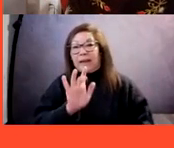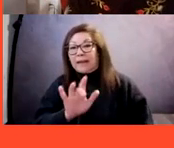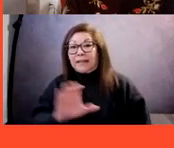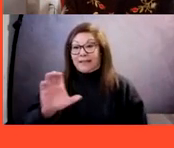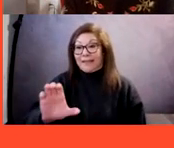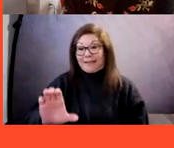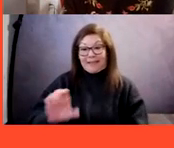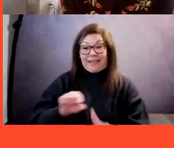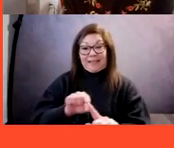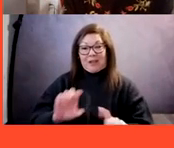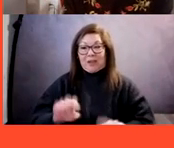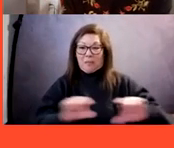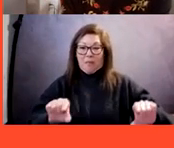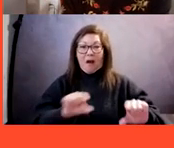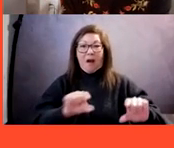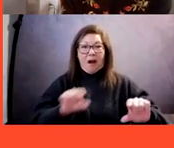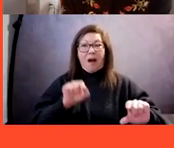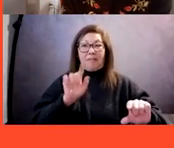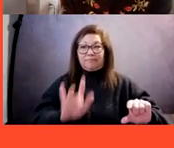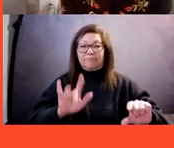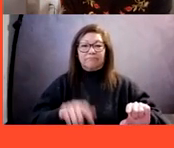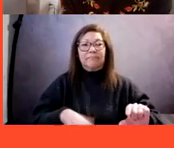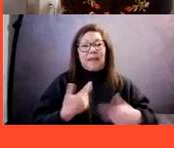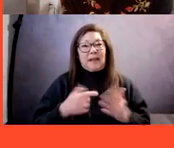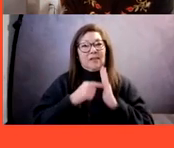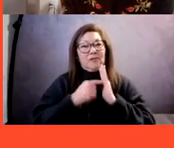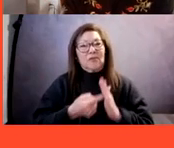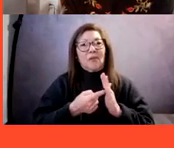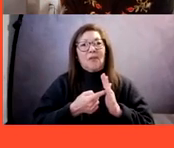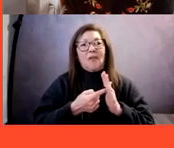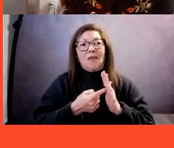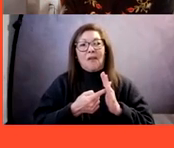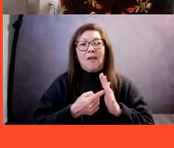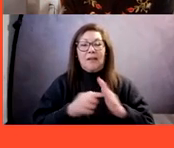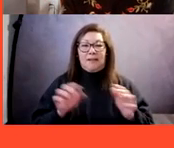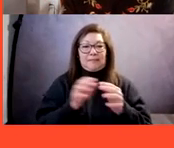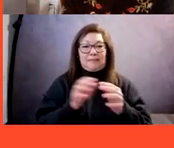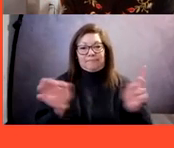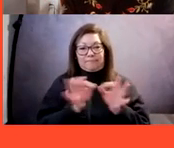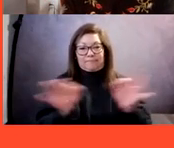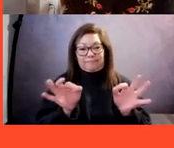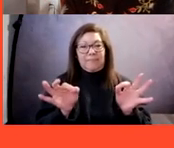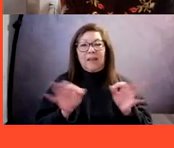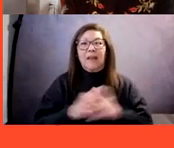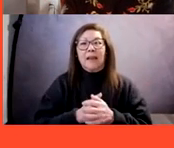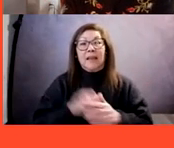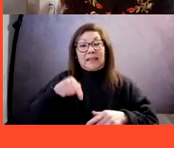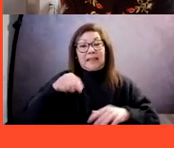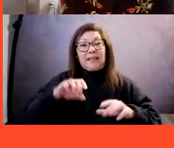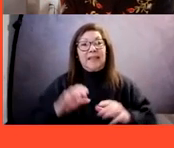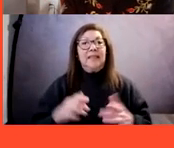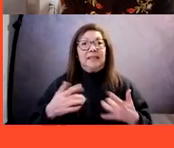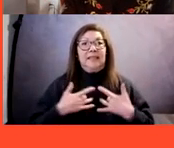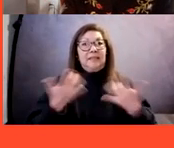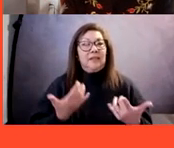CC icon at the bottom of your screen and enable the subtitles. And this session is